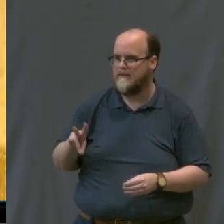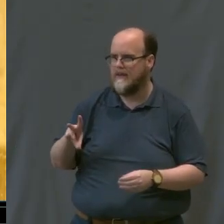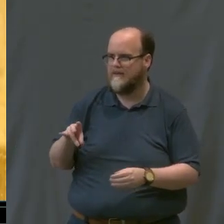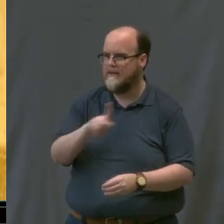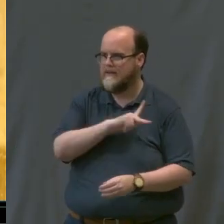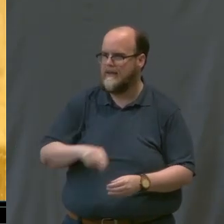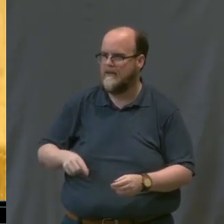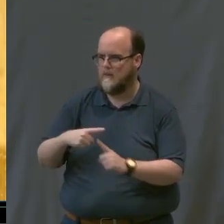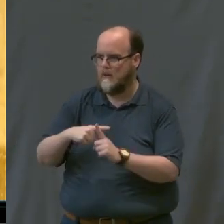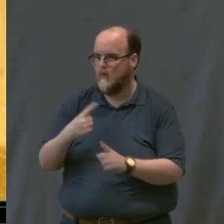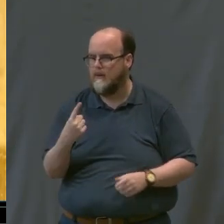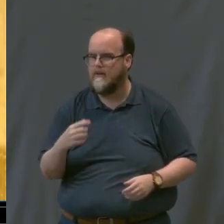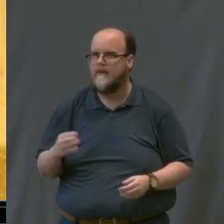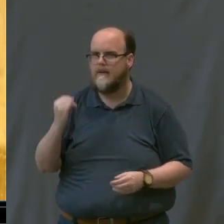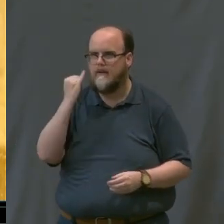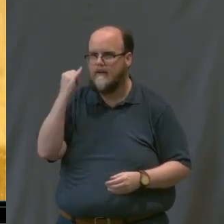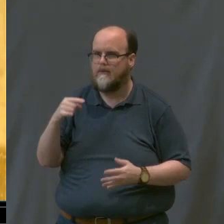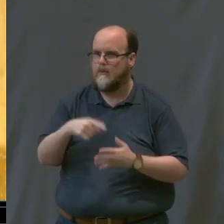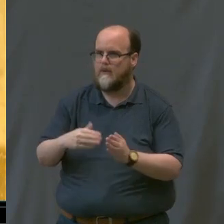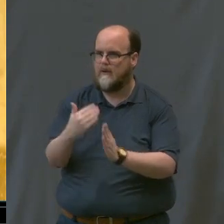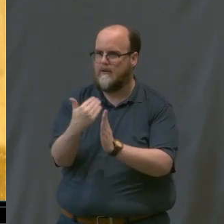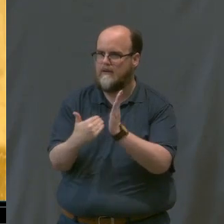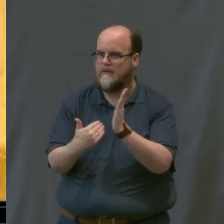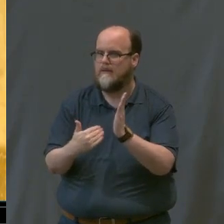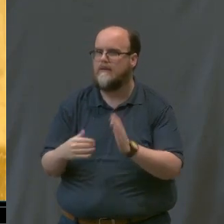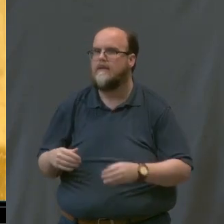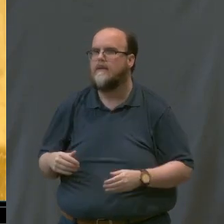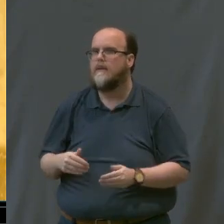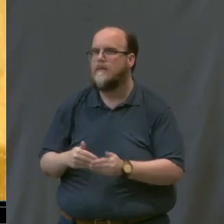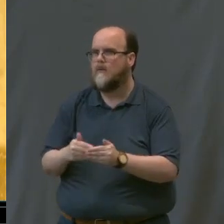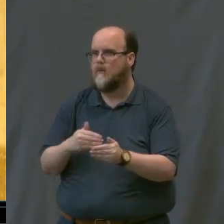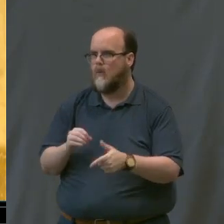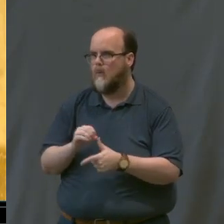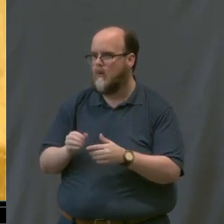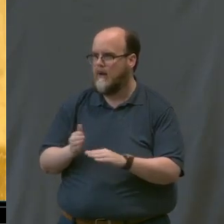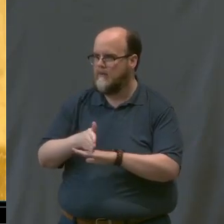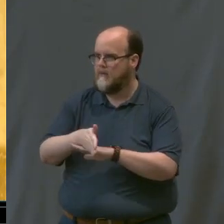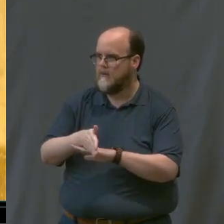if those are listed before or after